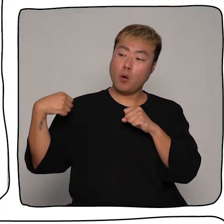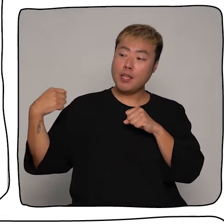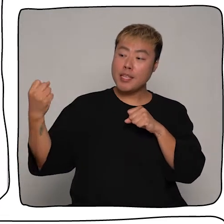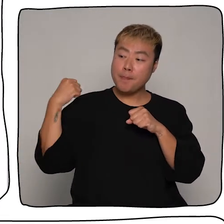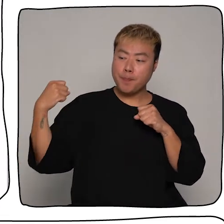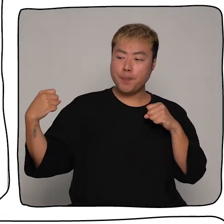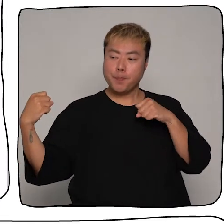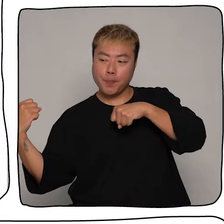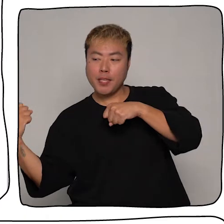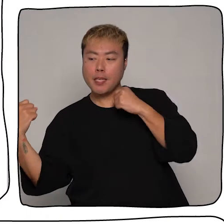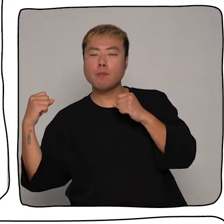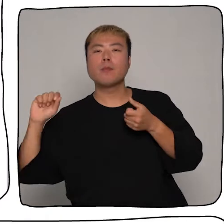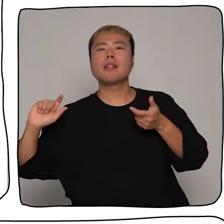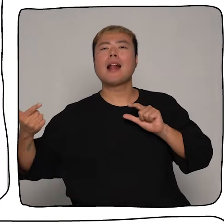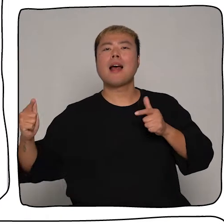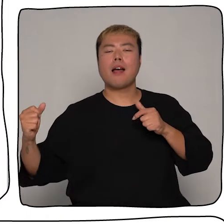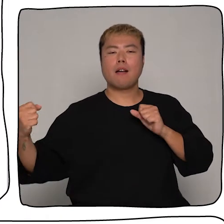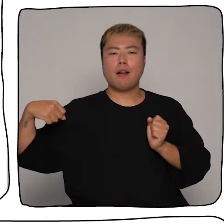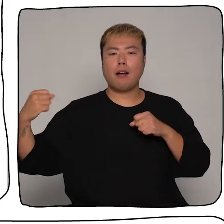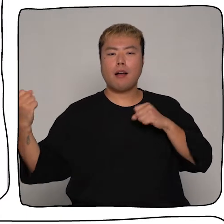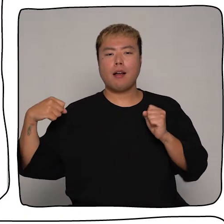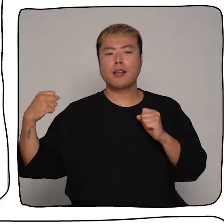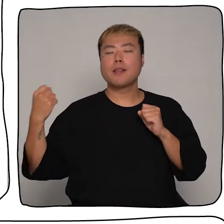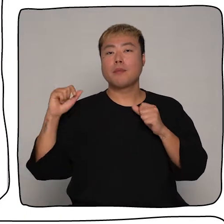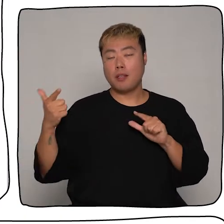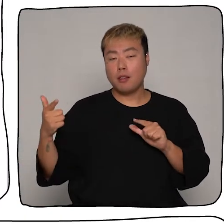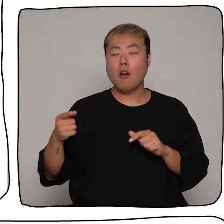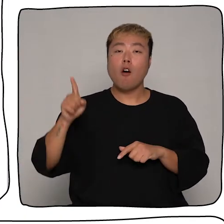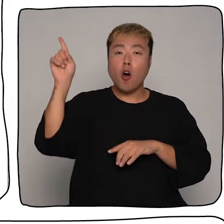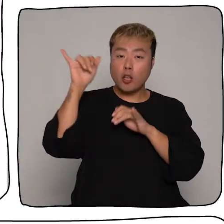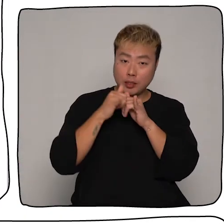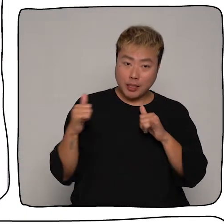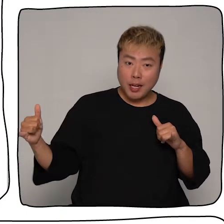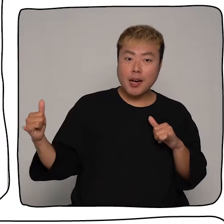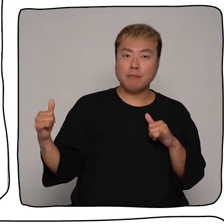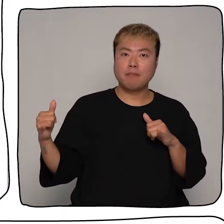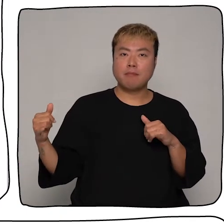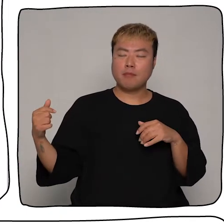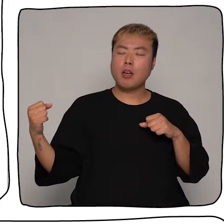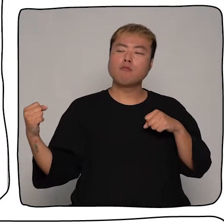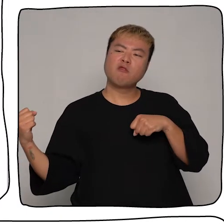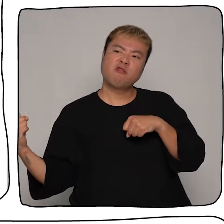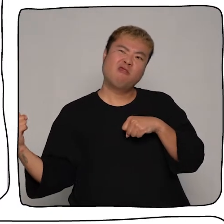back varies from person to person. Some person